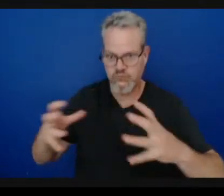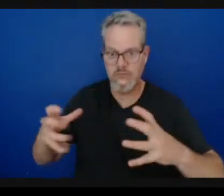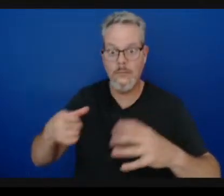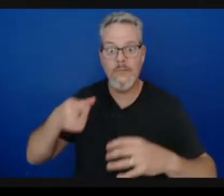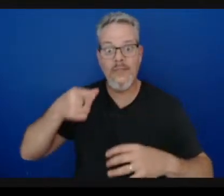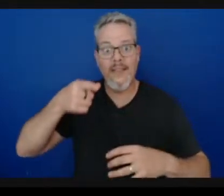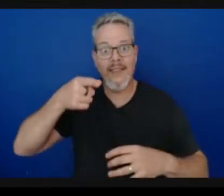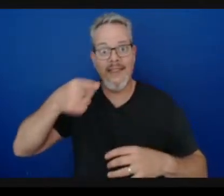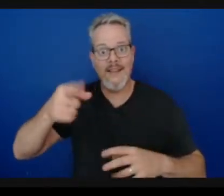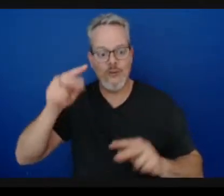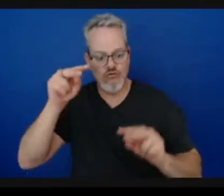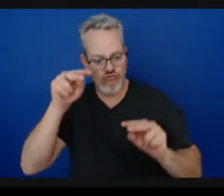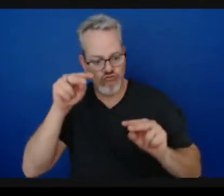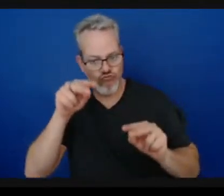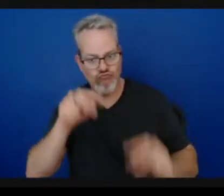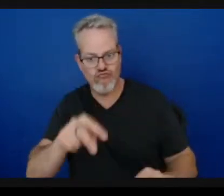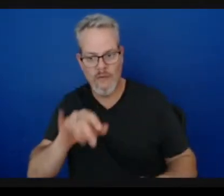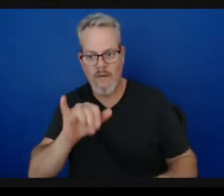of the Kudo flow.